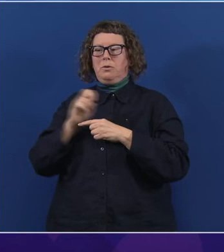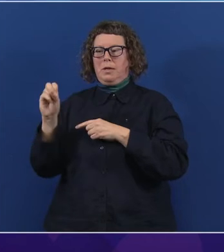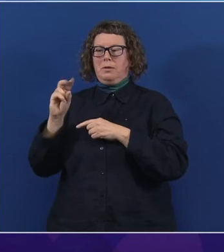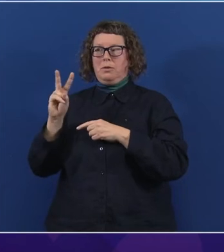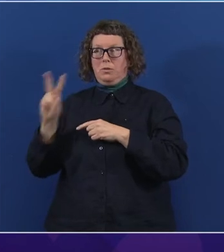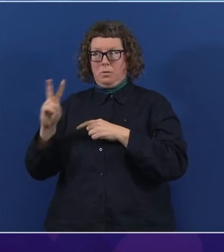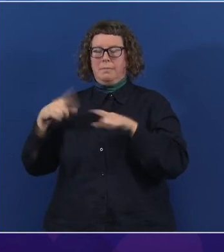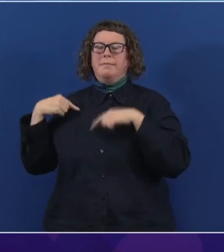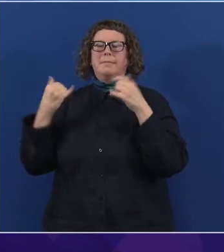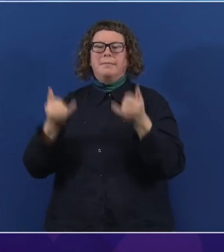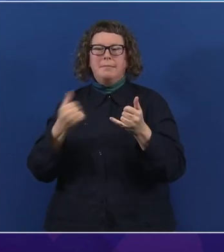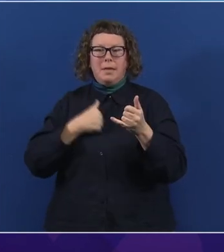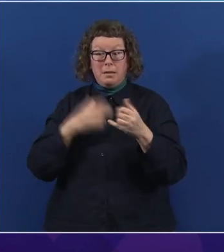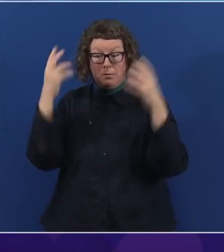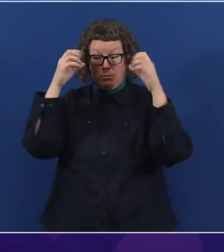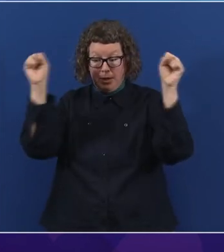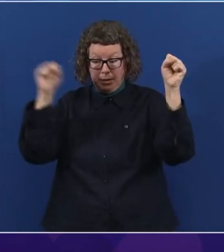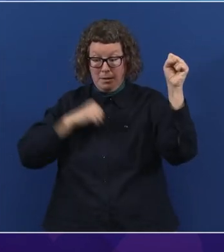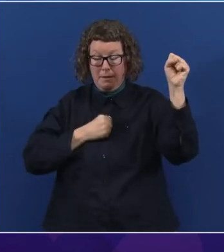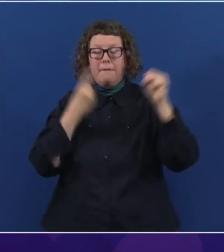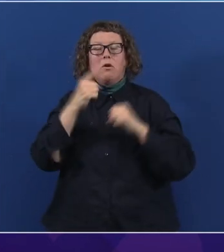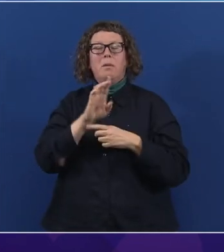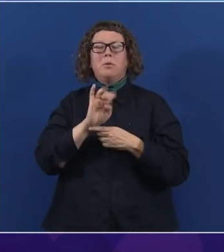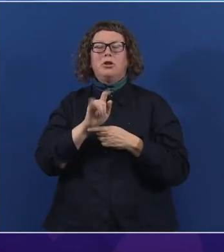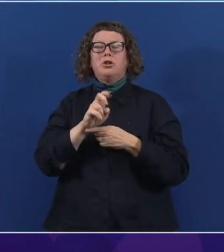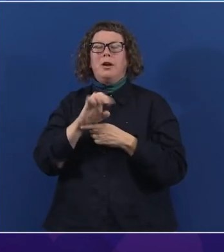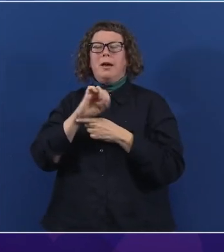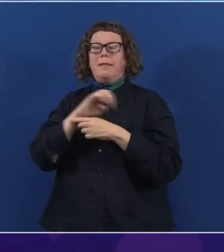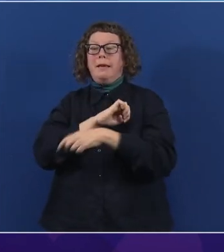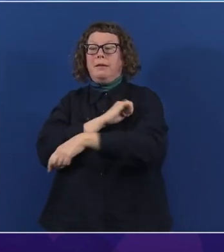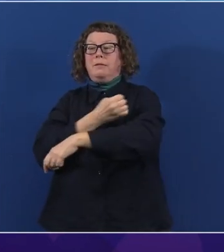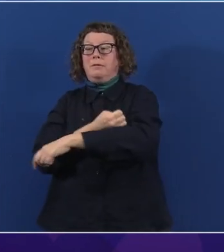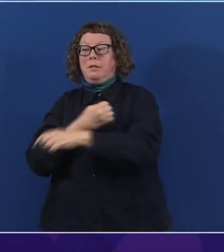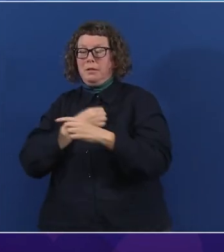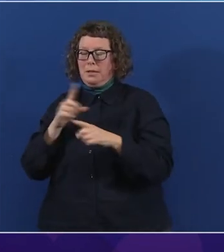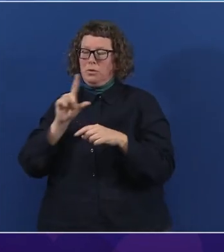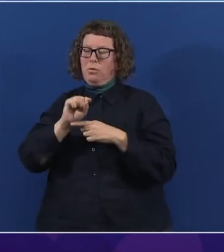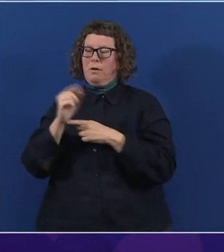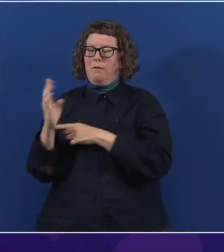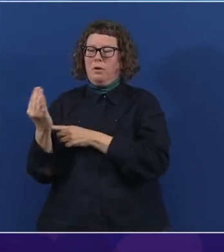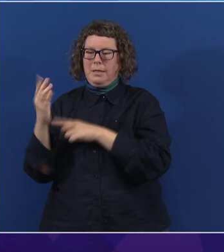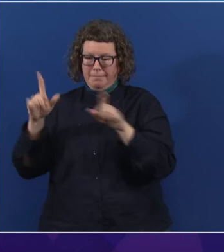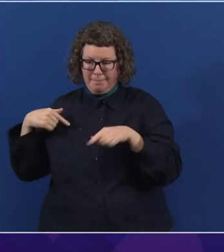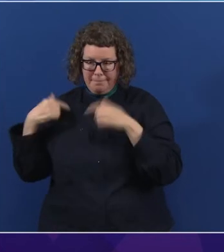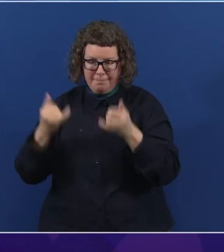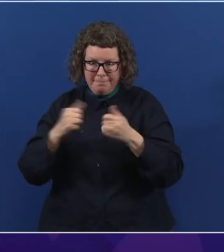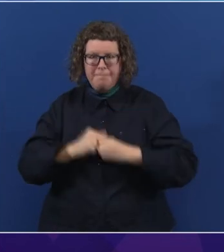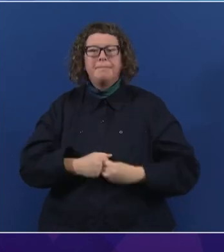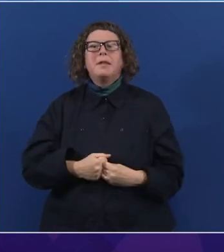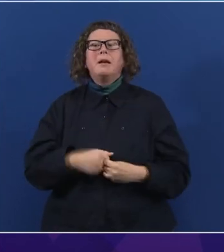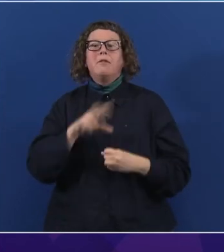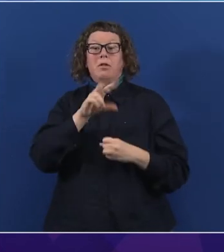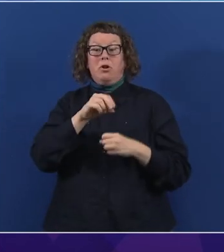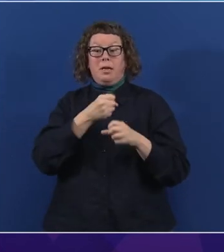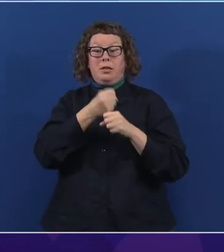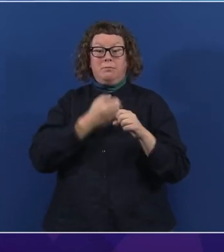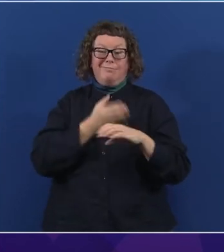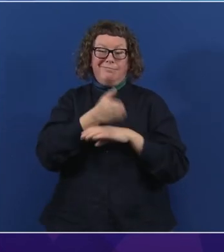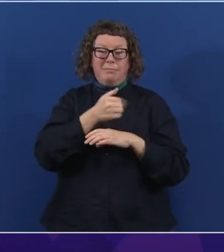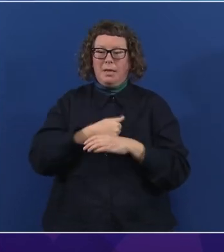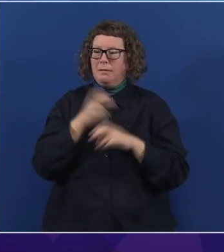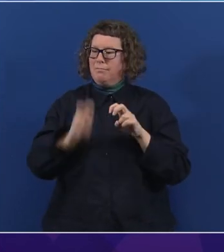2002, and he's been the President of Berkshire Hathaway Energy Canada since 2014. For more than 30 years, he's held